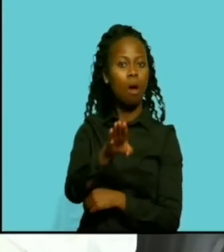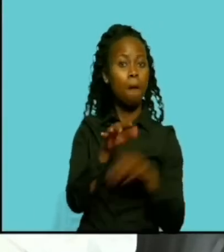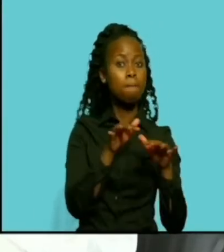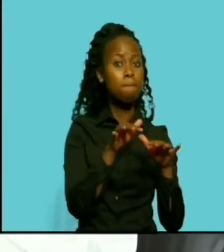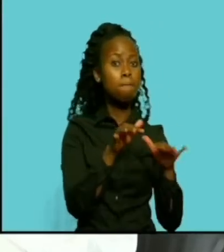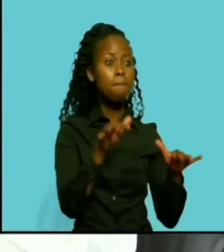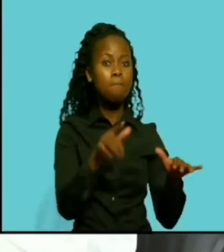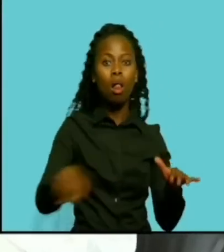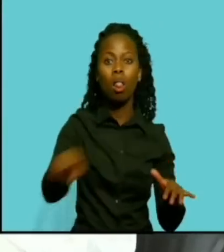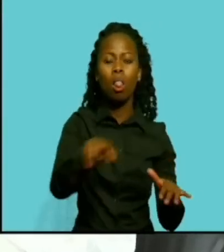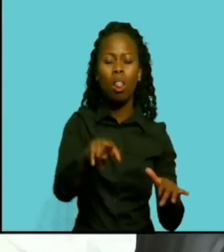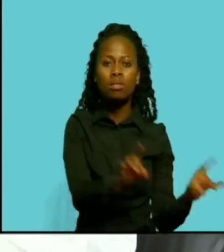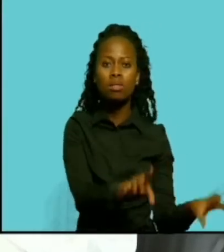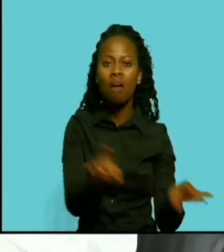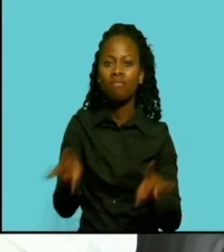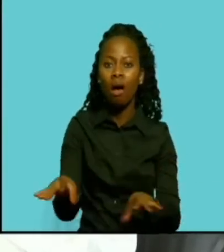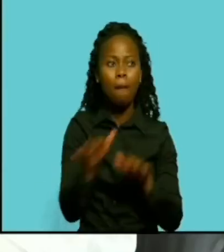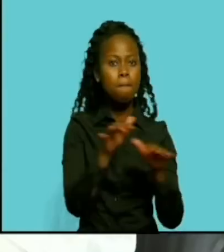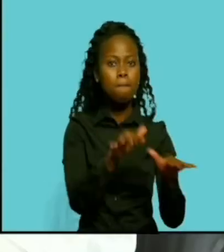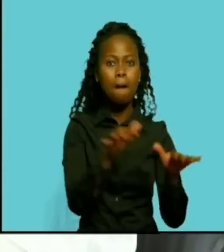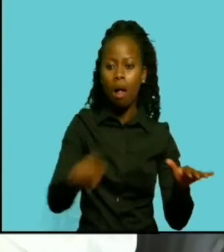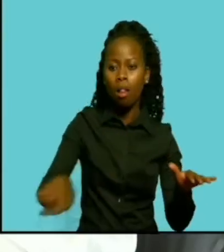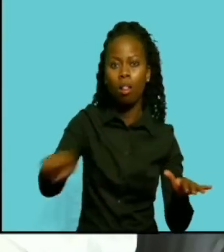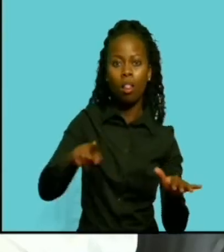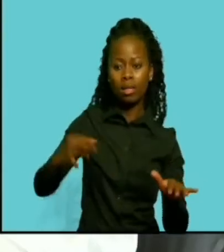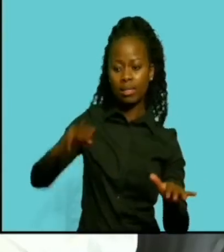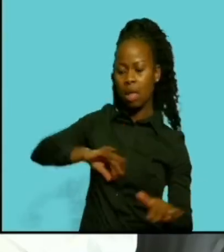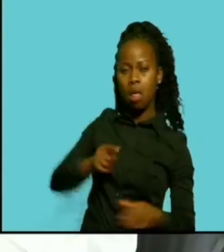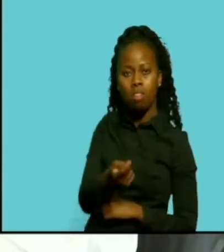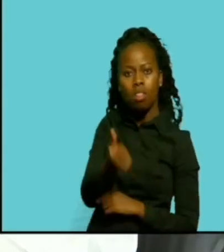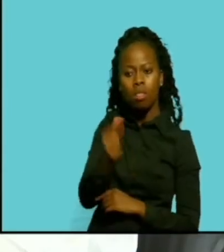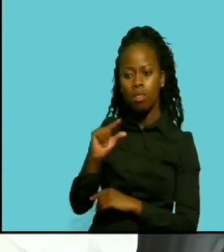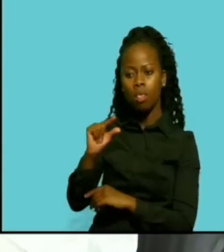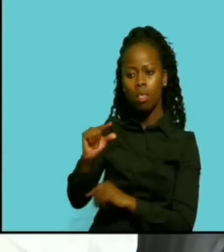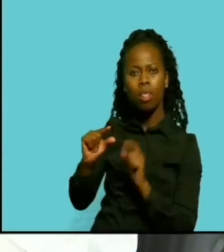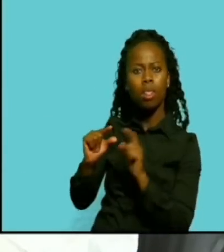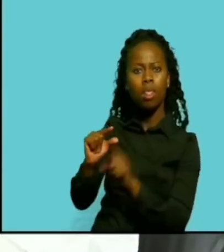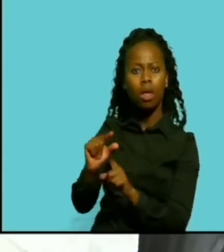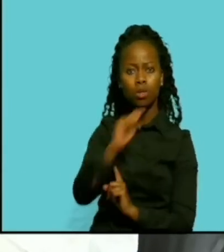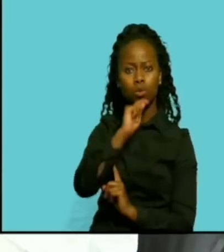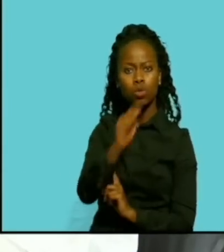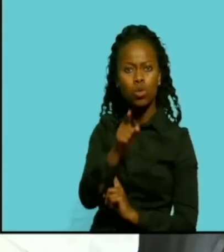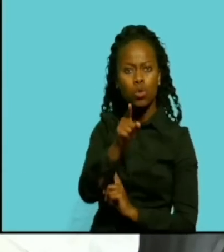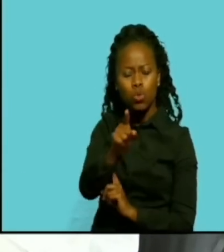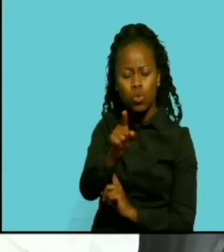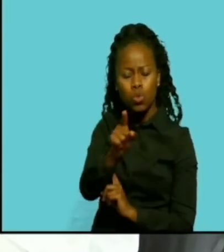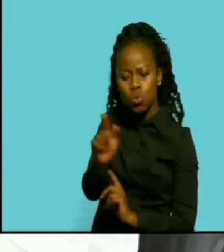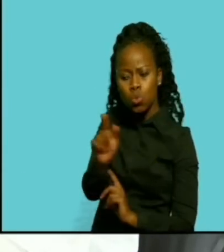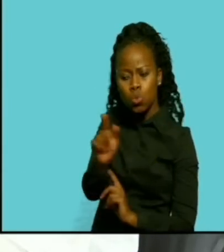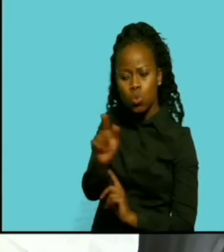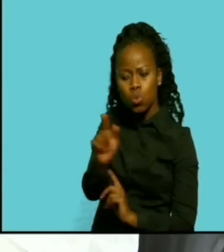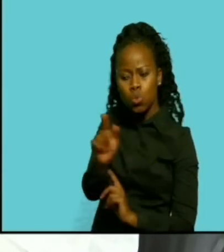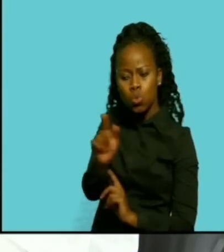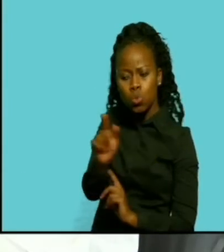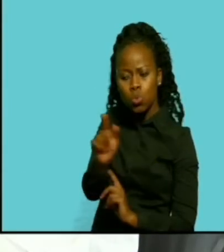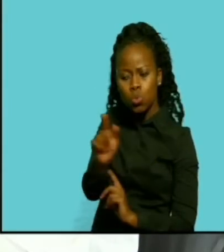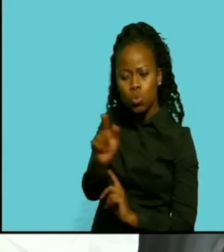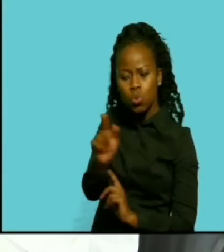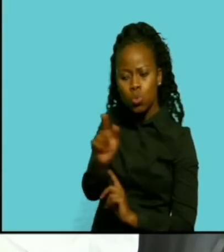struggling with higher living costs. What would the governor's response be to this?